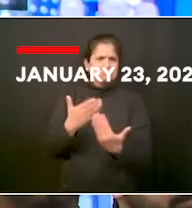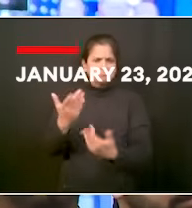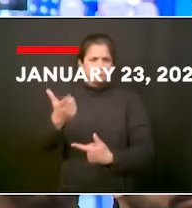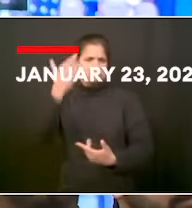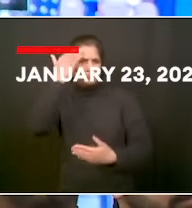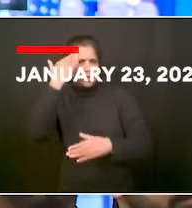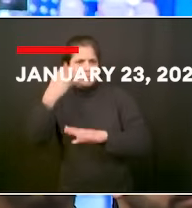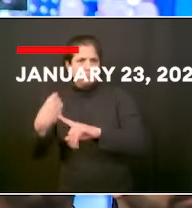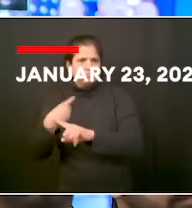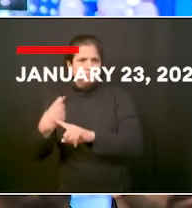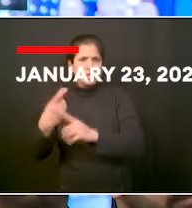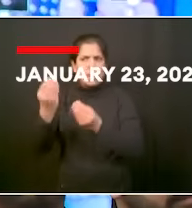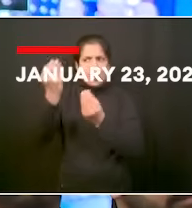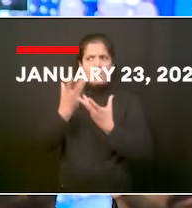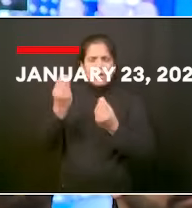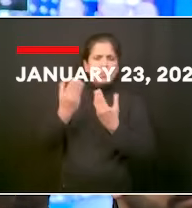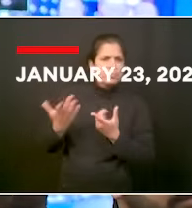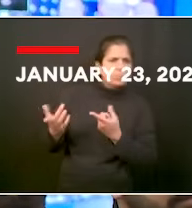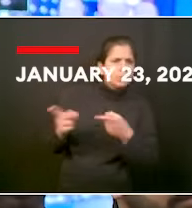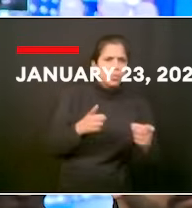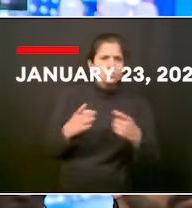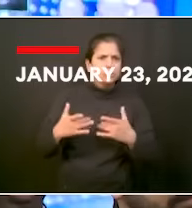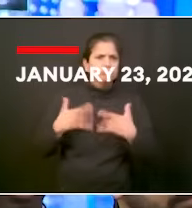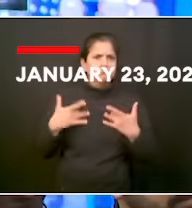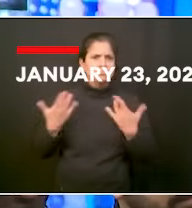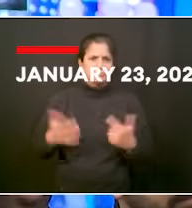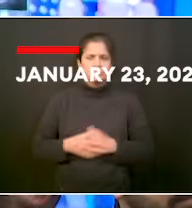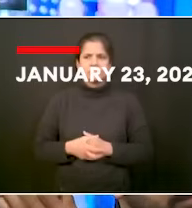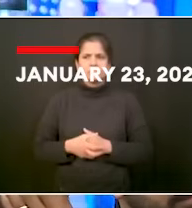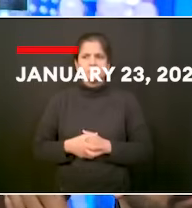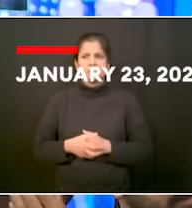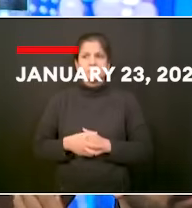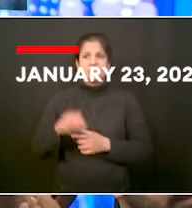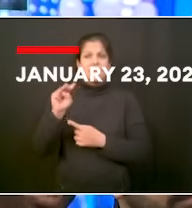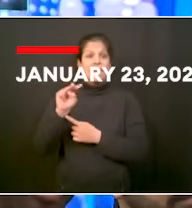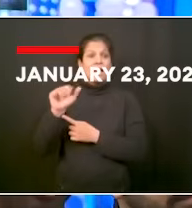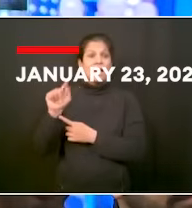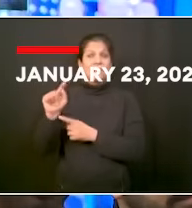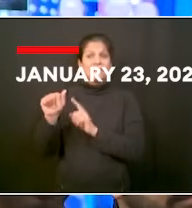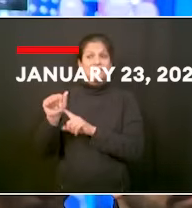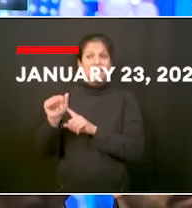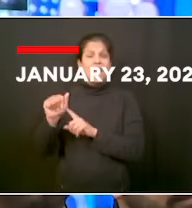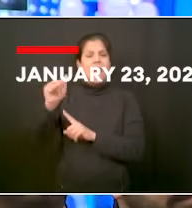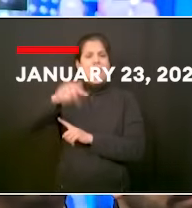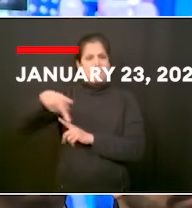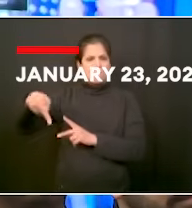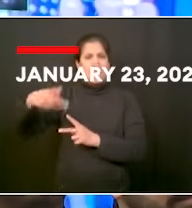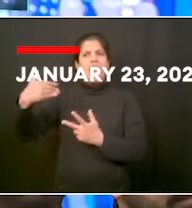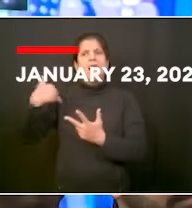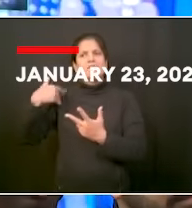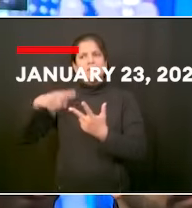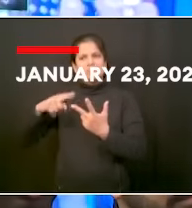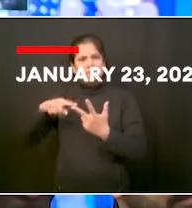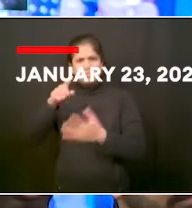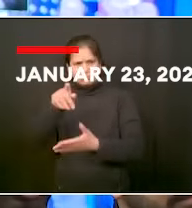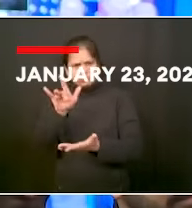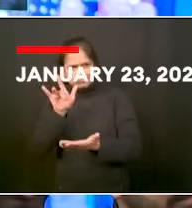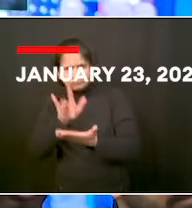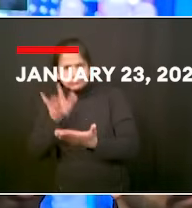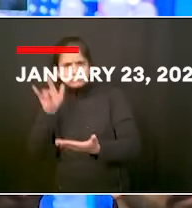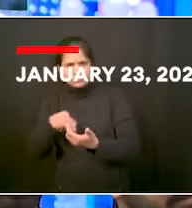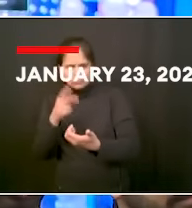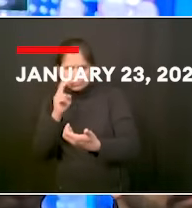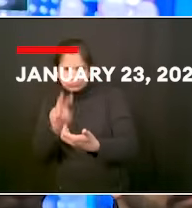So pay attention to the MTA app, to the Train Time app, social media, digital screens in the stations. We'll have